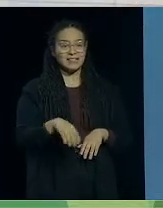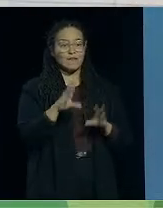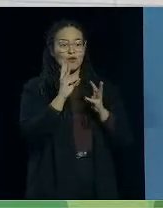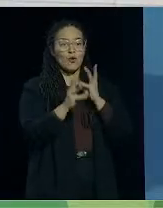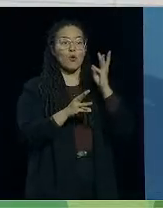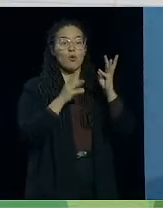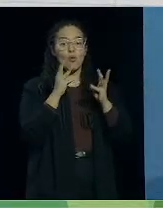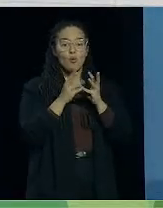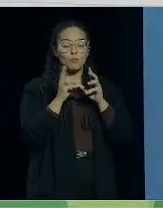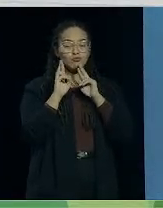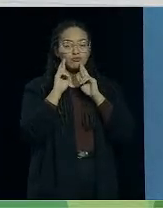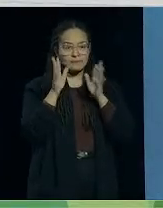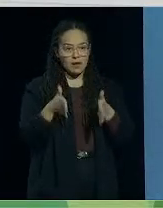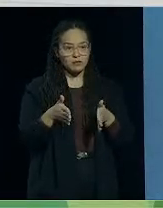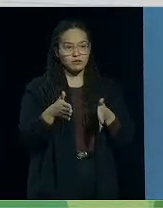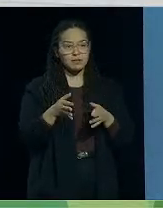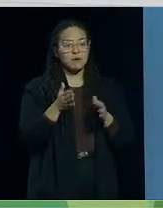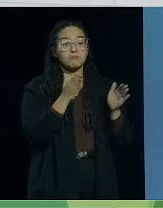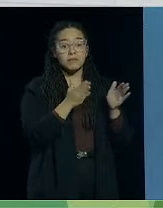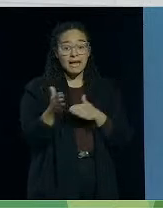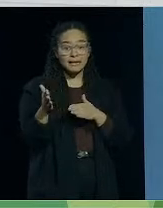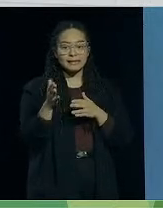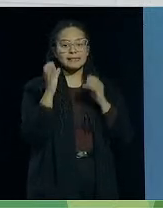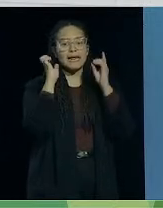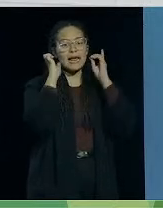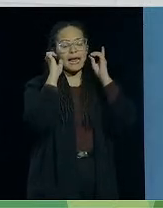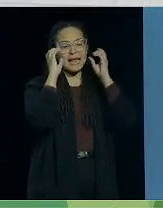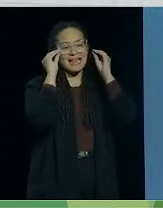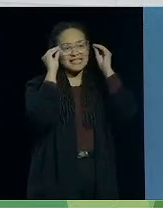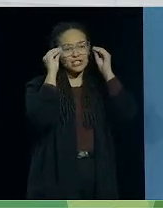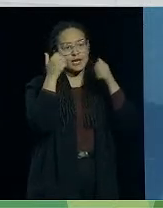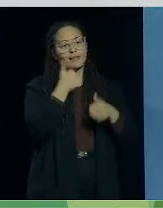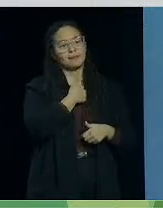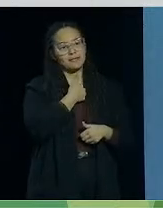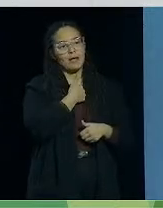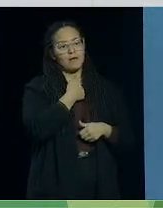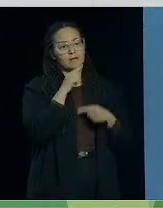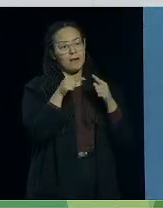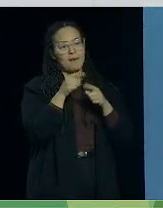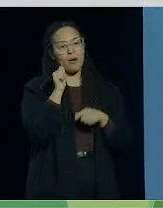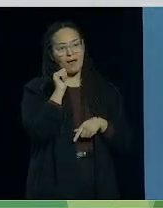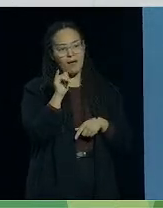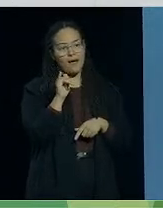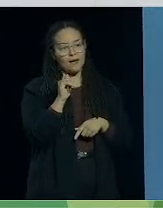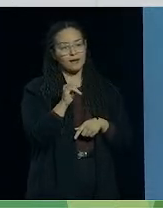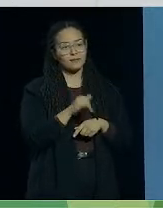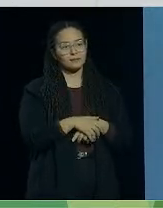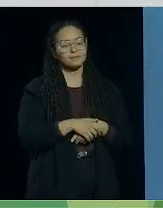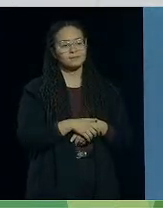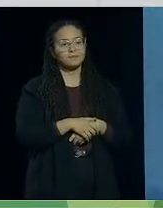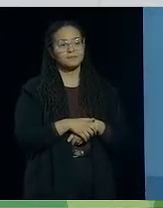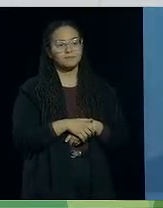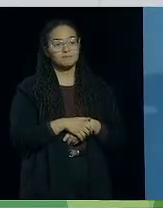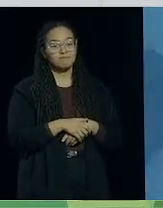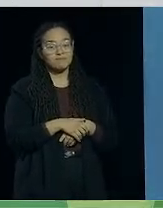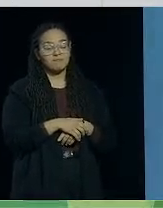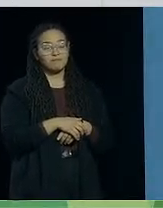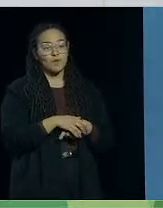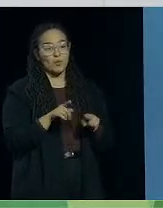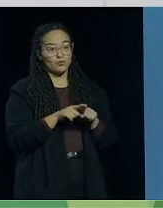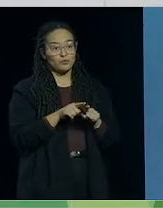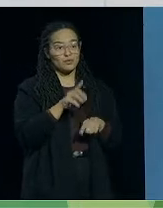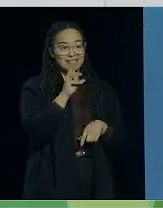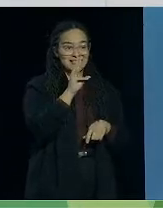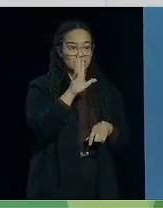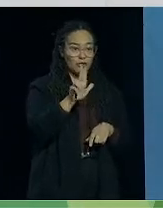82% of global respondents are planning to educate themselves on the matters related to AI.